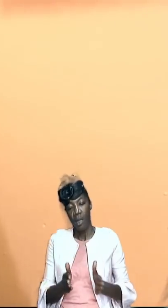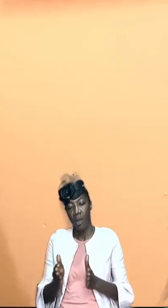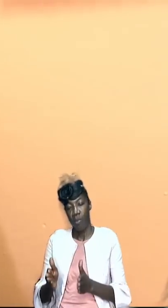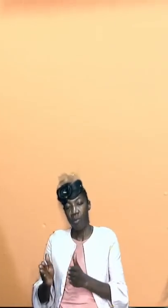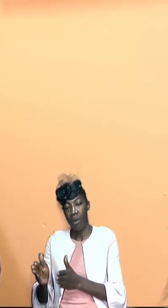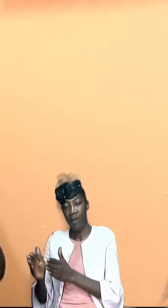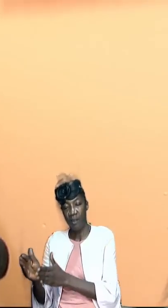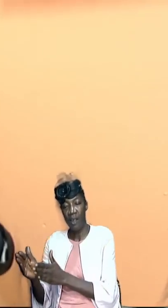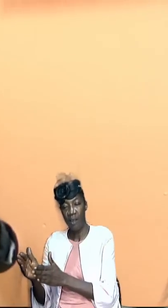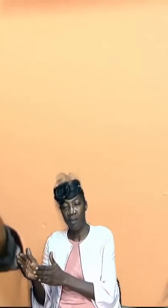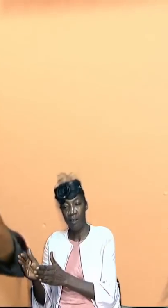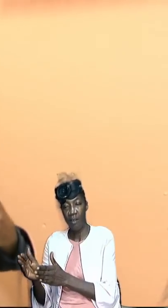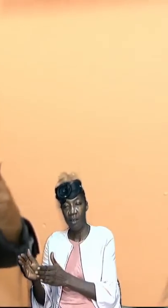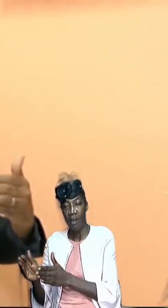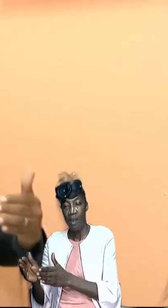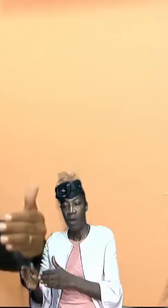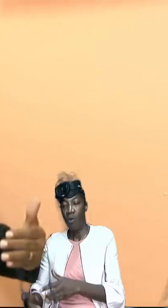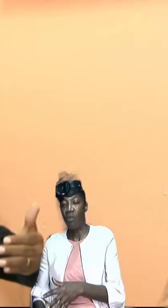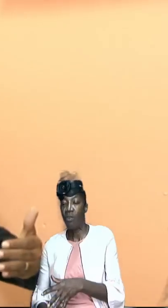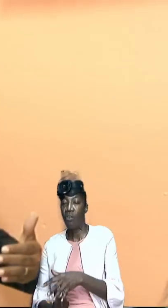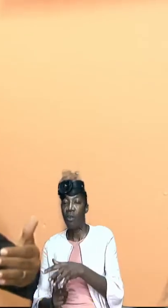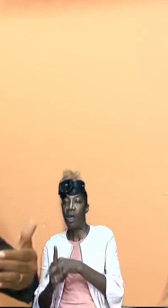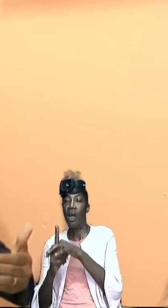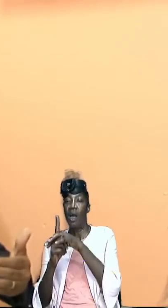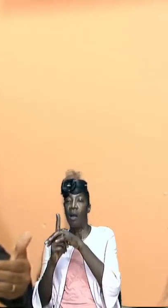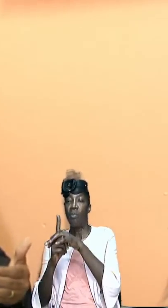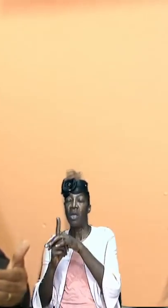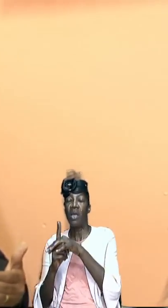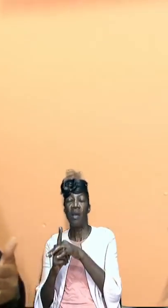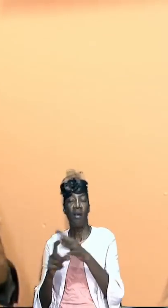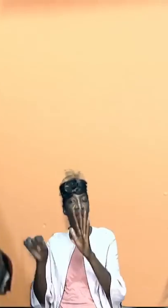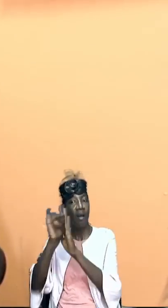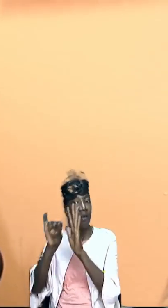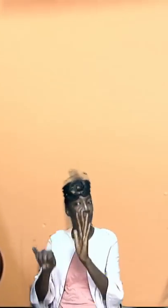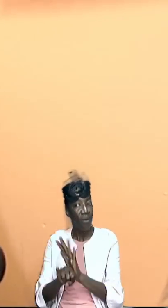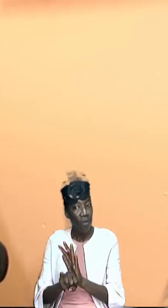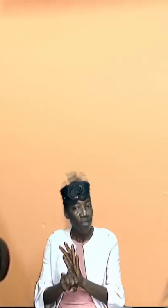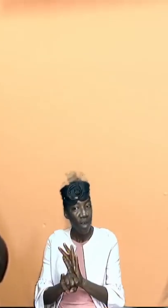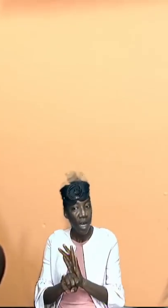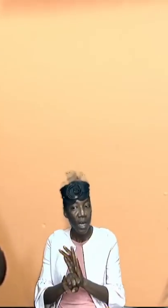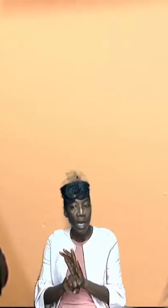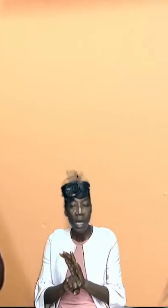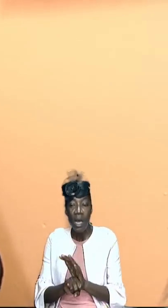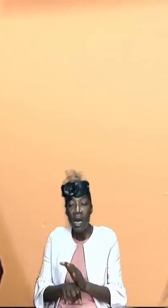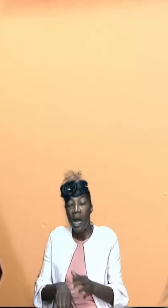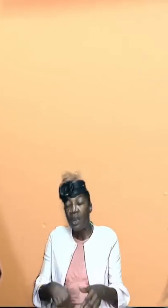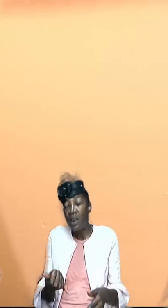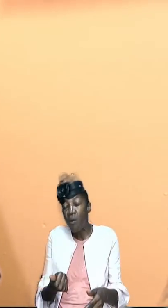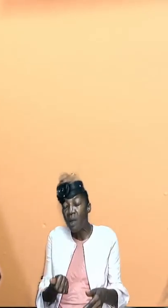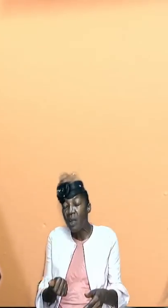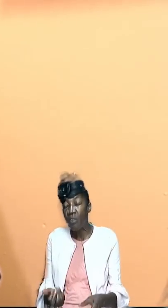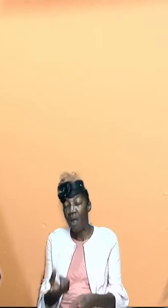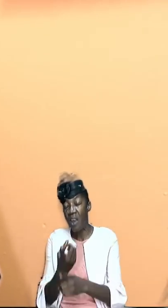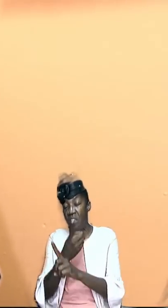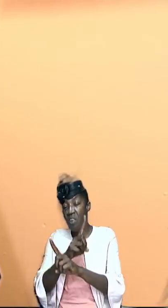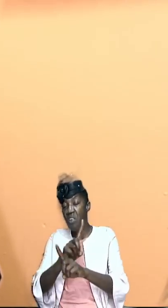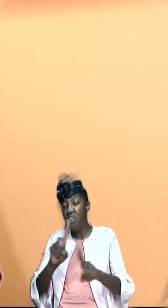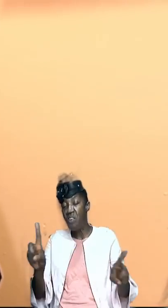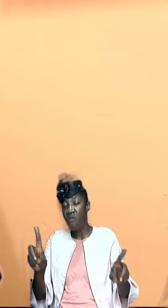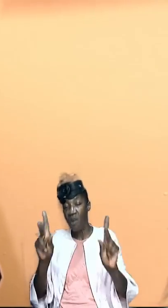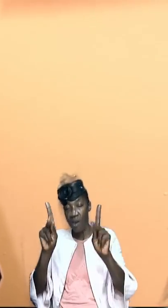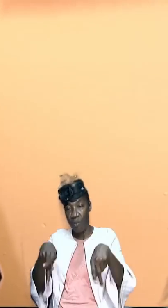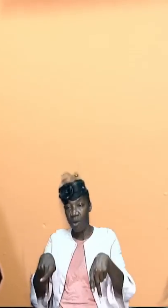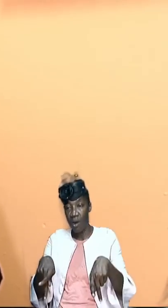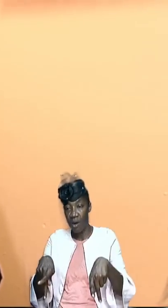evolution, some evolved a particular way, and so they are Caucasians, others,